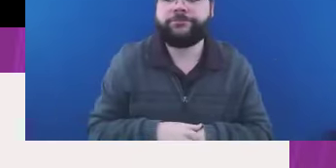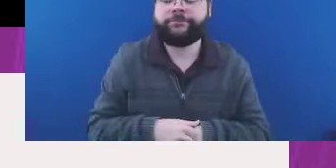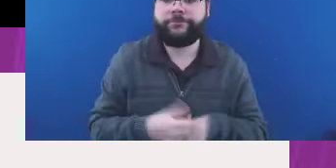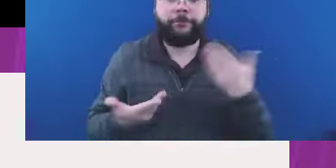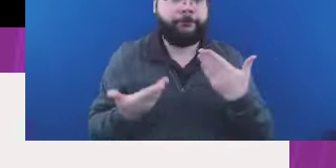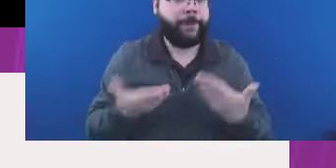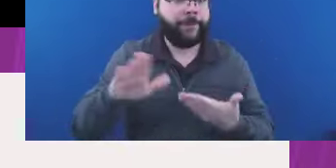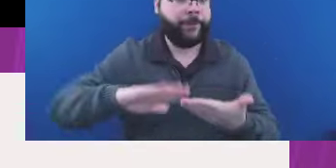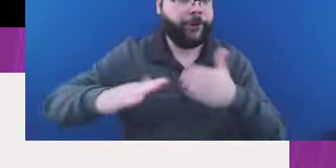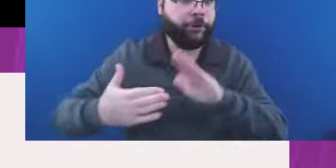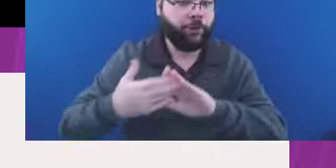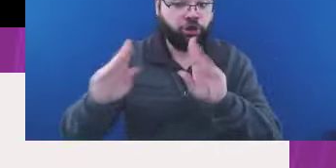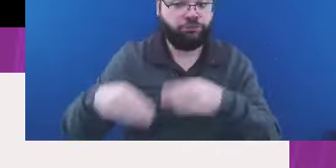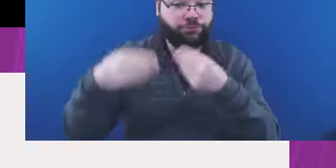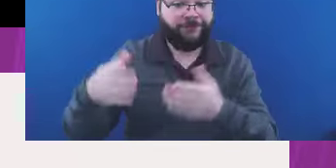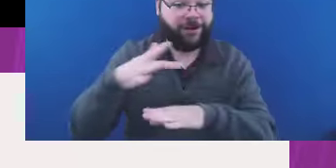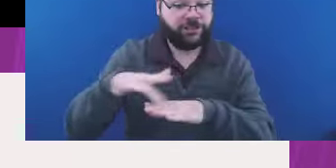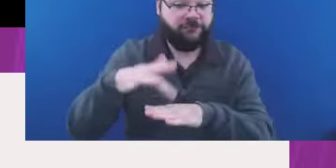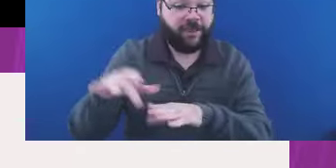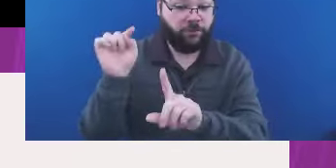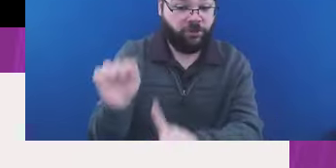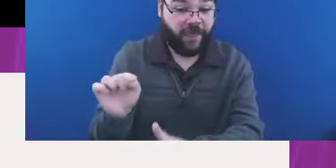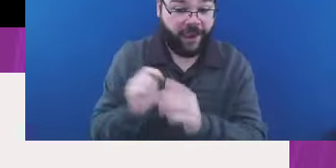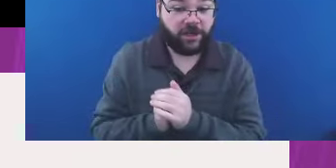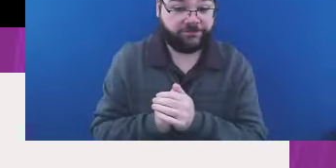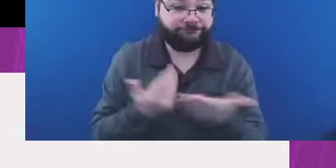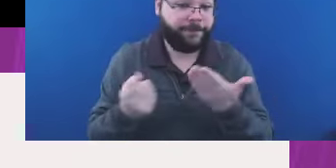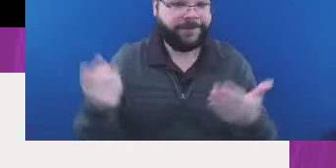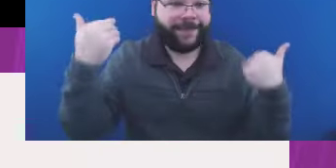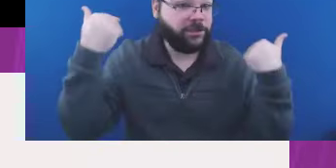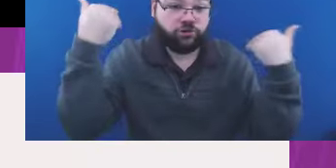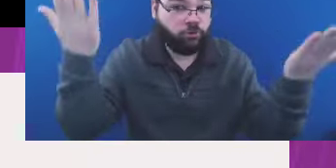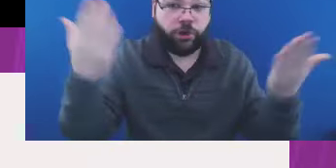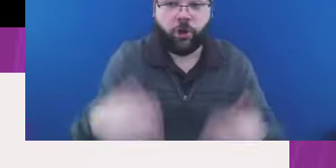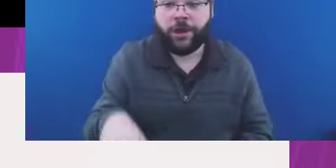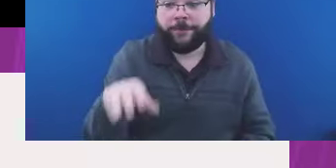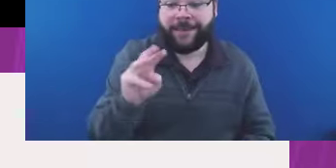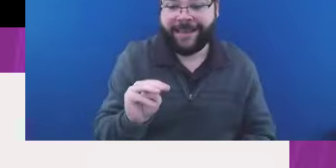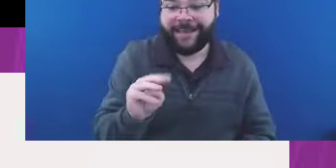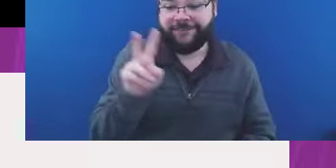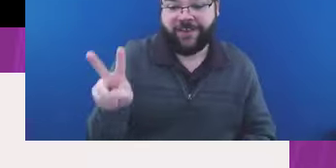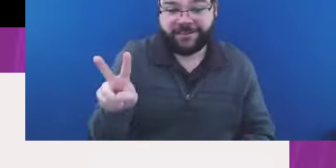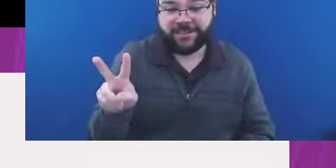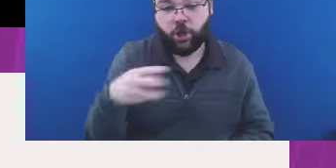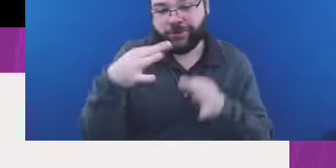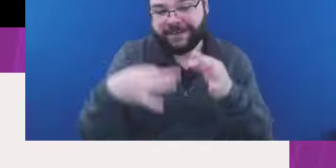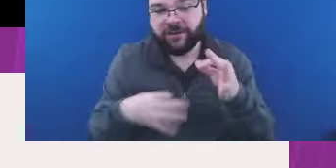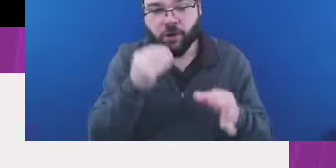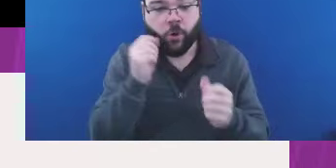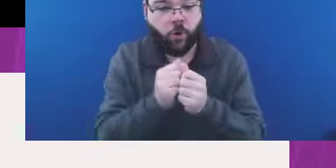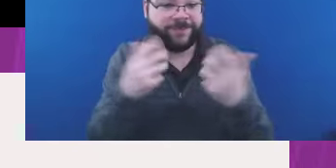community, the providers that are available simply may not know the McKinney-Vento definition of homelessness, all of the